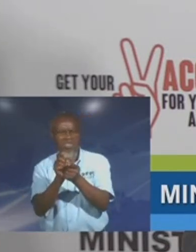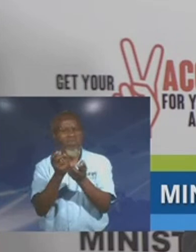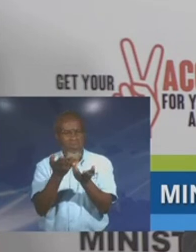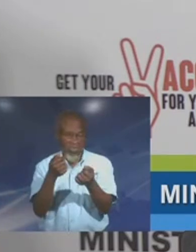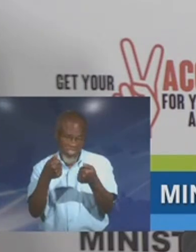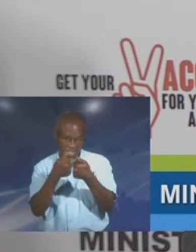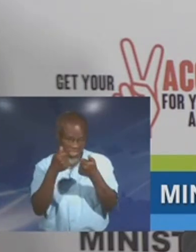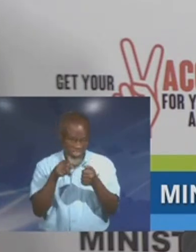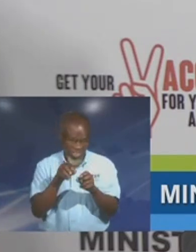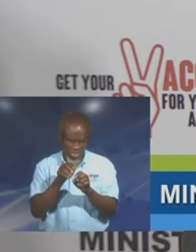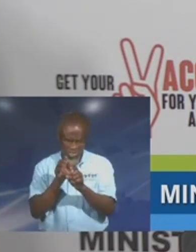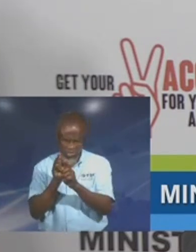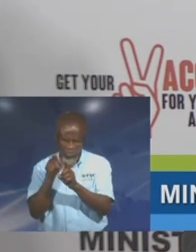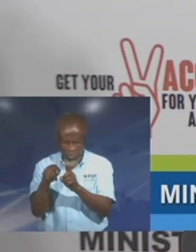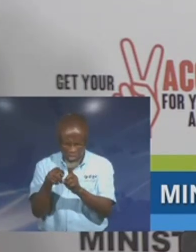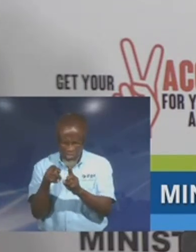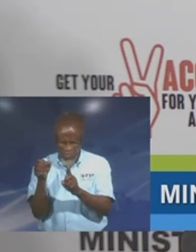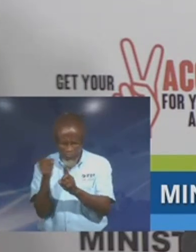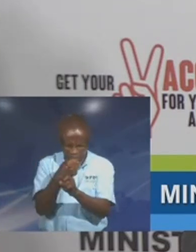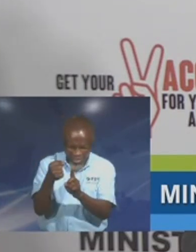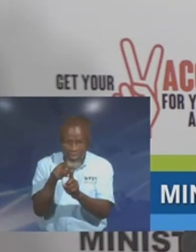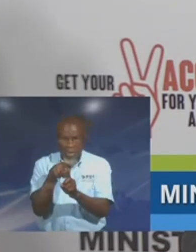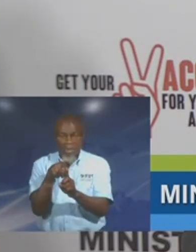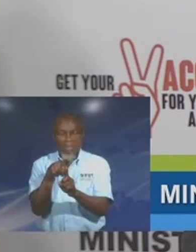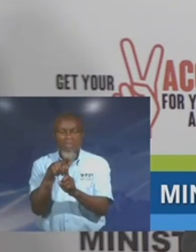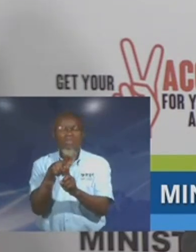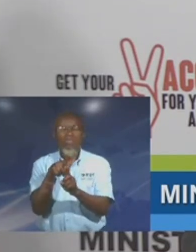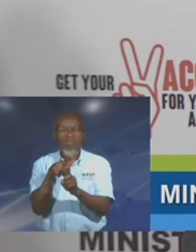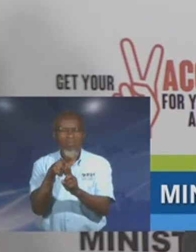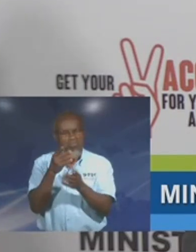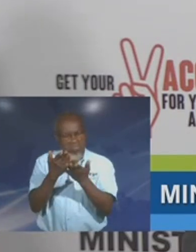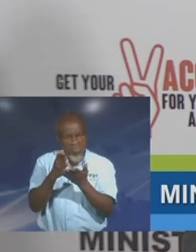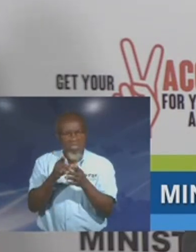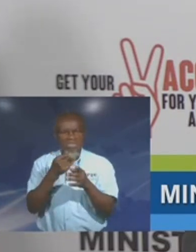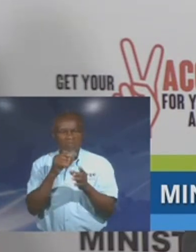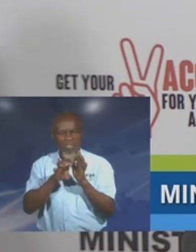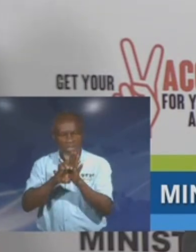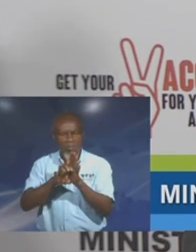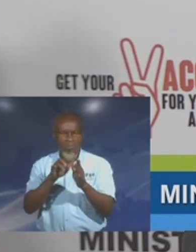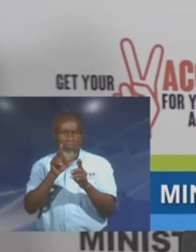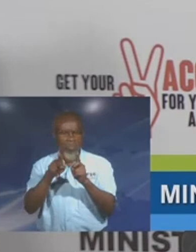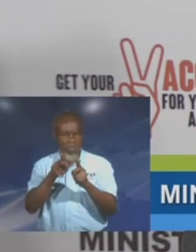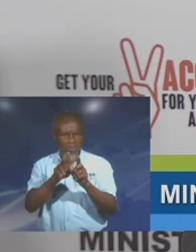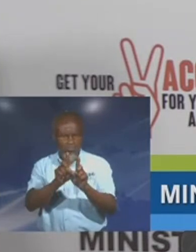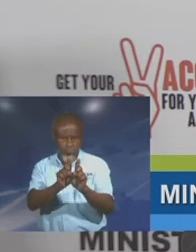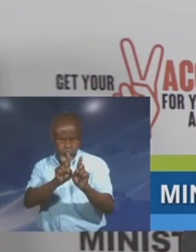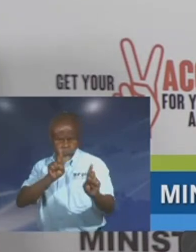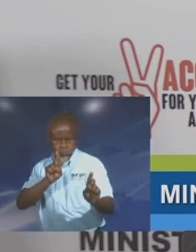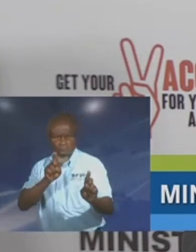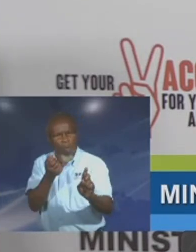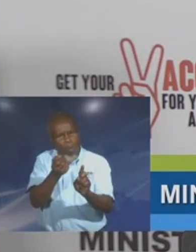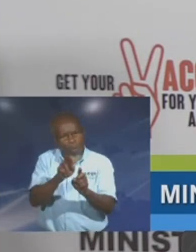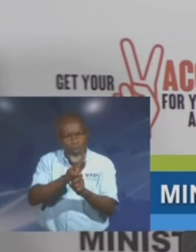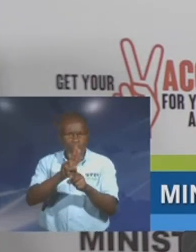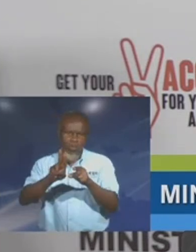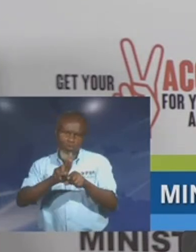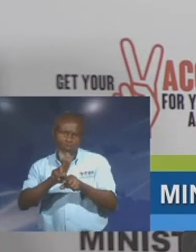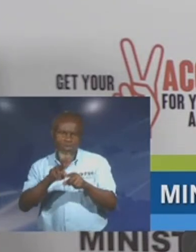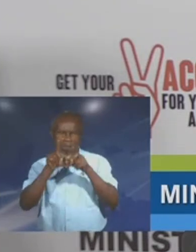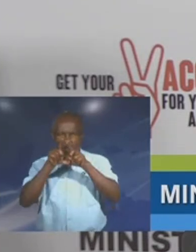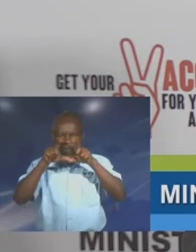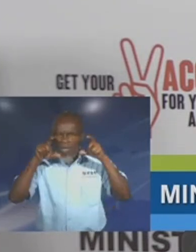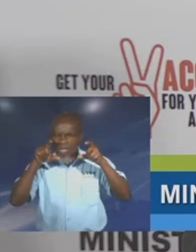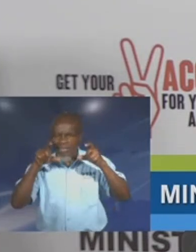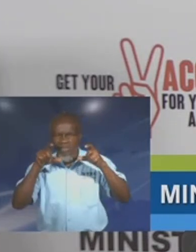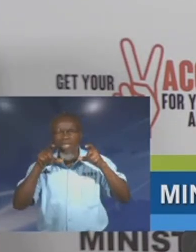challenge to them. So sanitization, having people distance, using mask wearing, and all of that is measures meant to